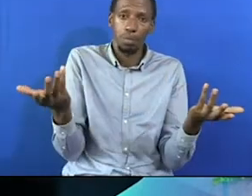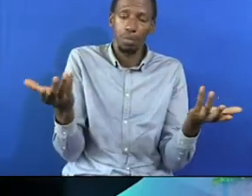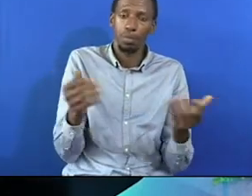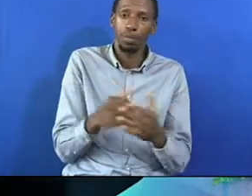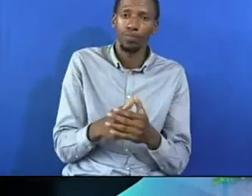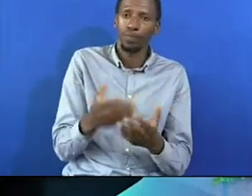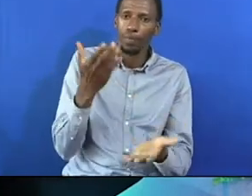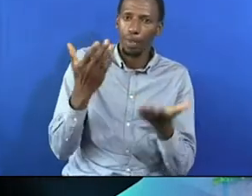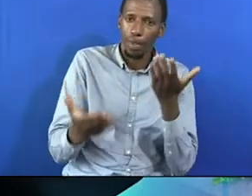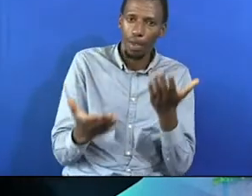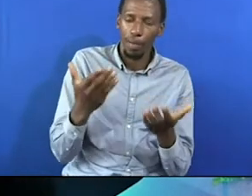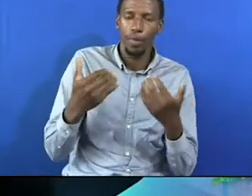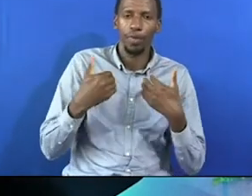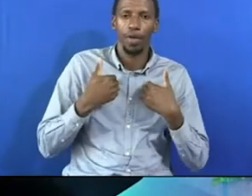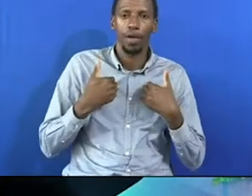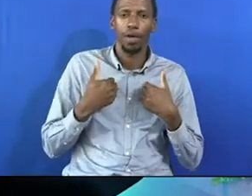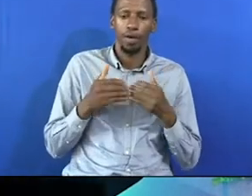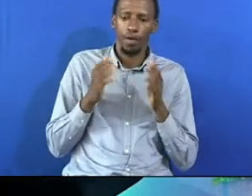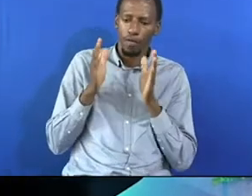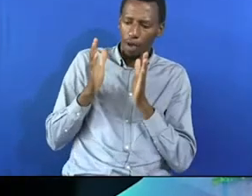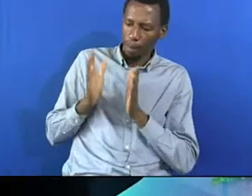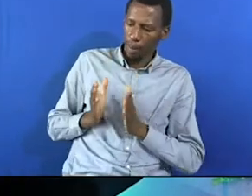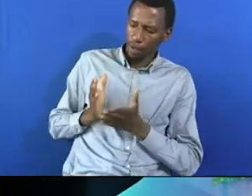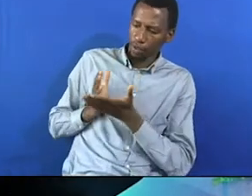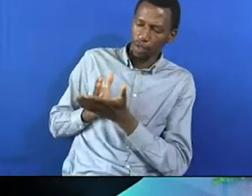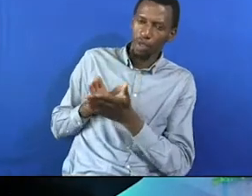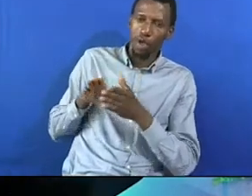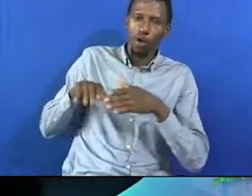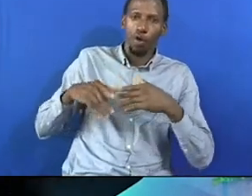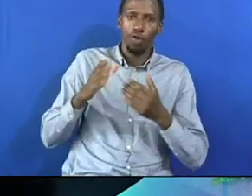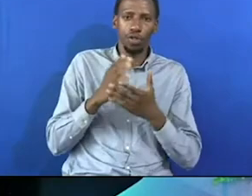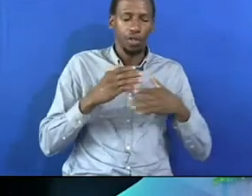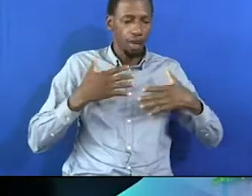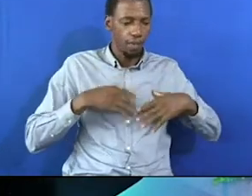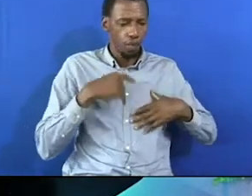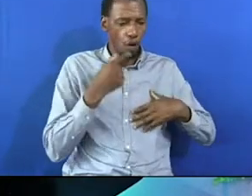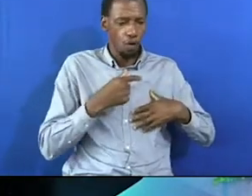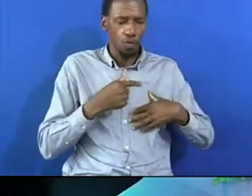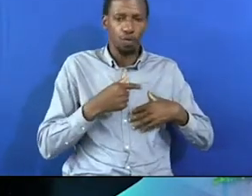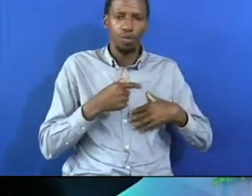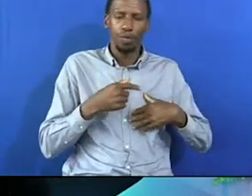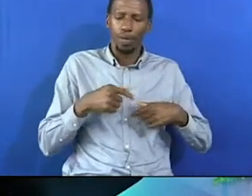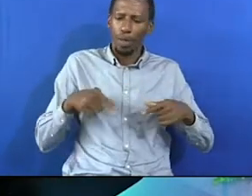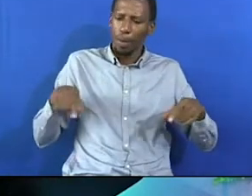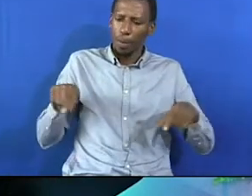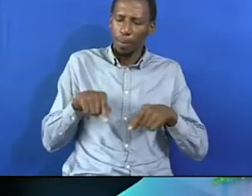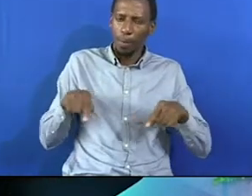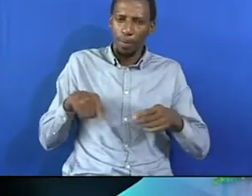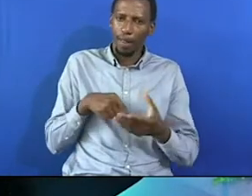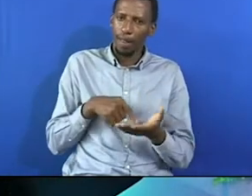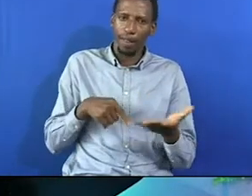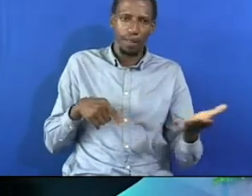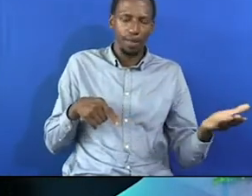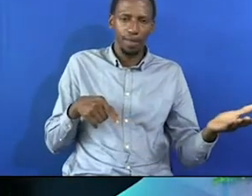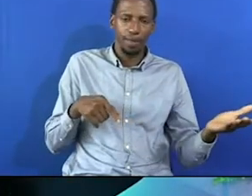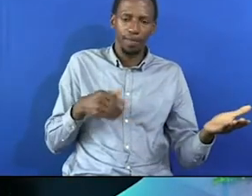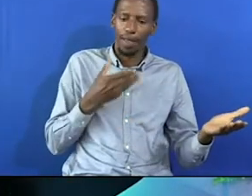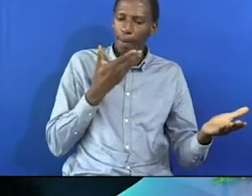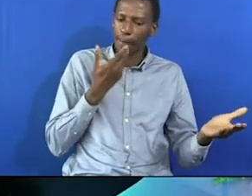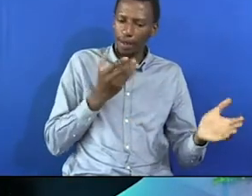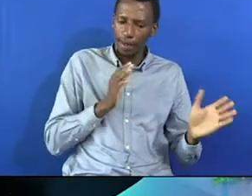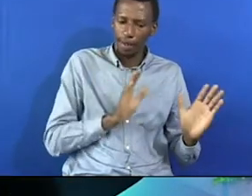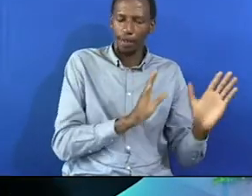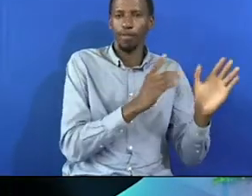There could be somebody or some people who have traumatized them that they are better left